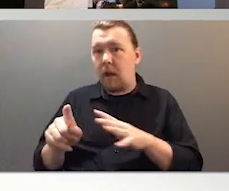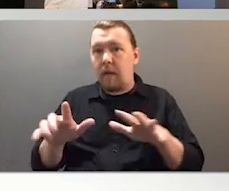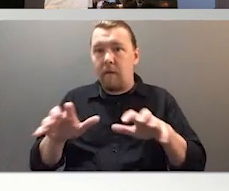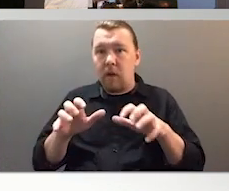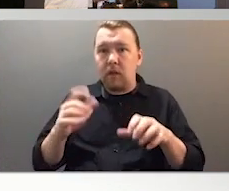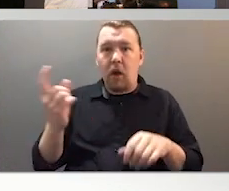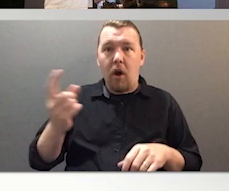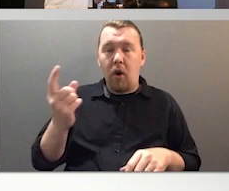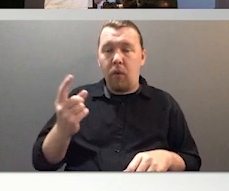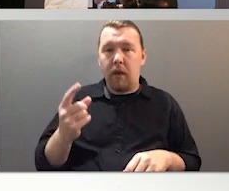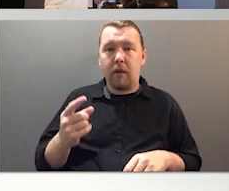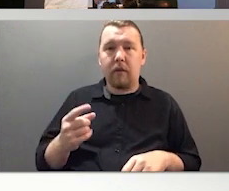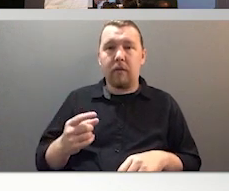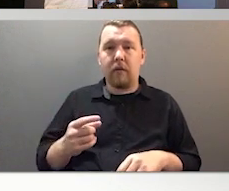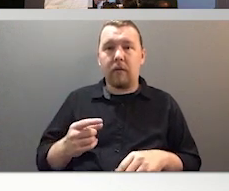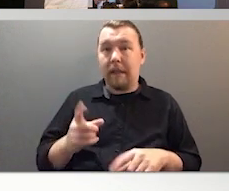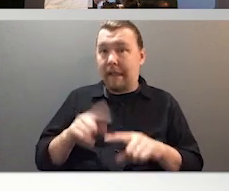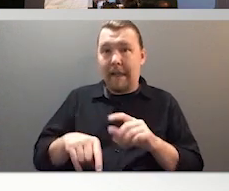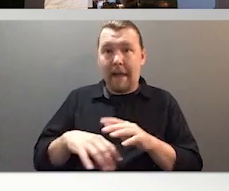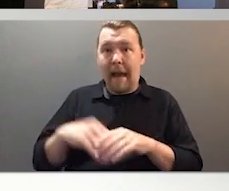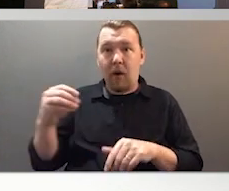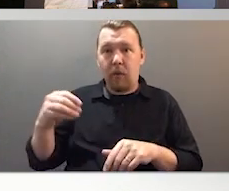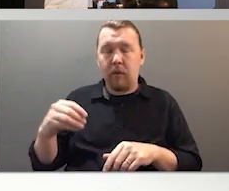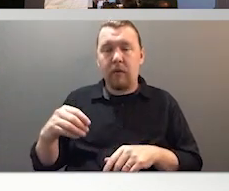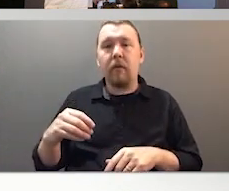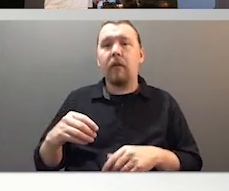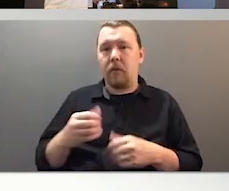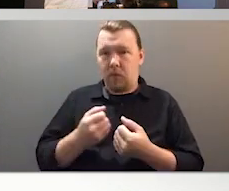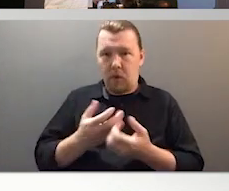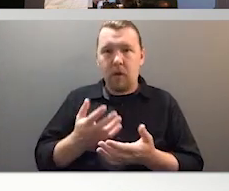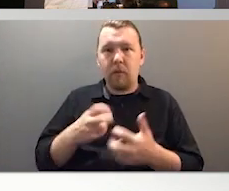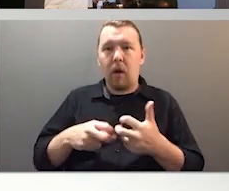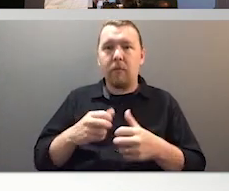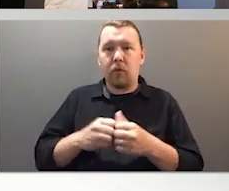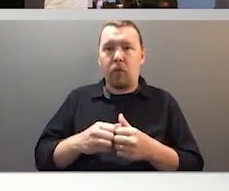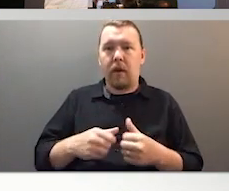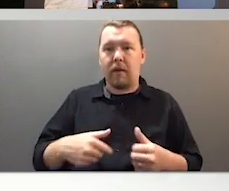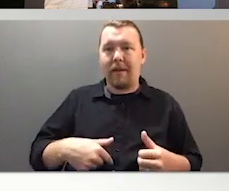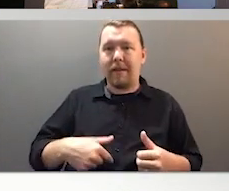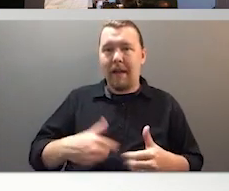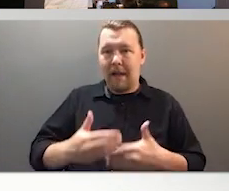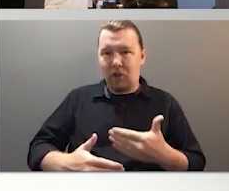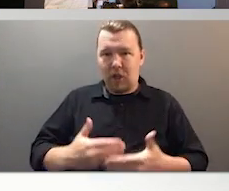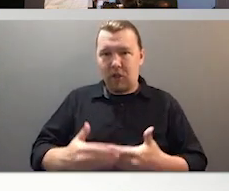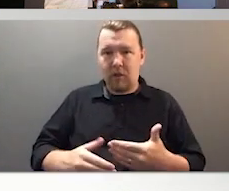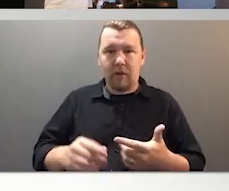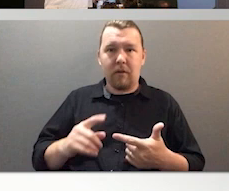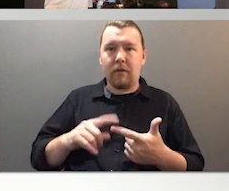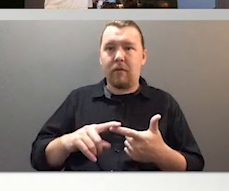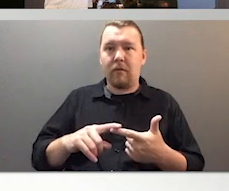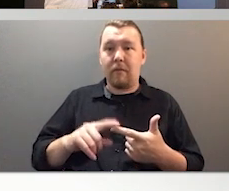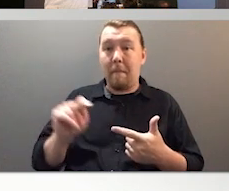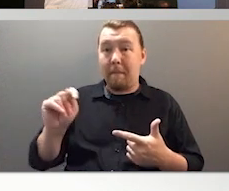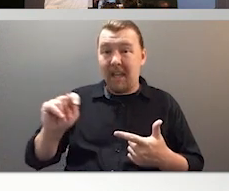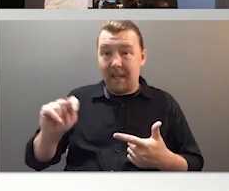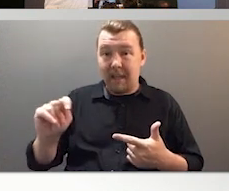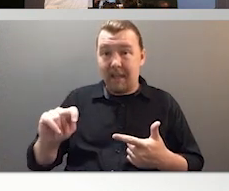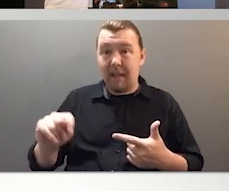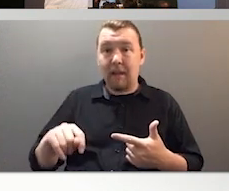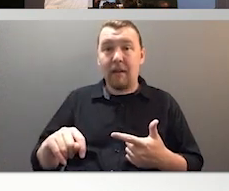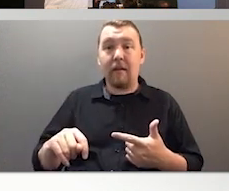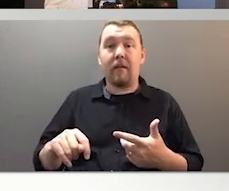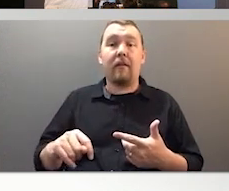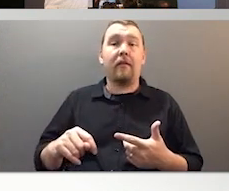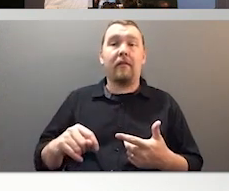have issues with digestion, being able to urinate and completely empty our